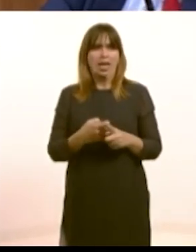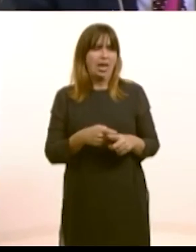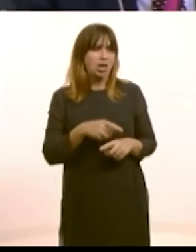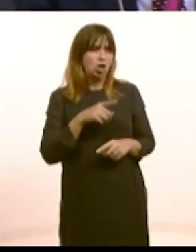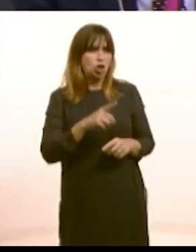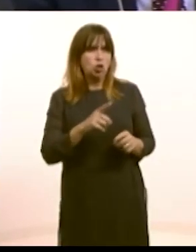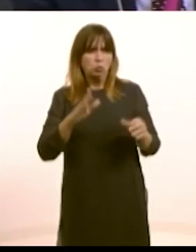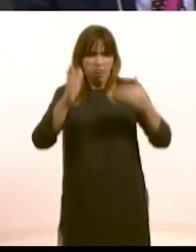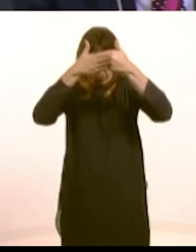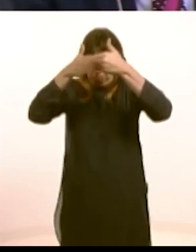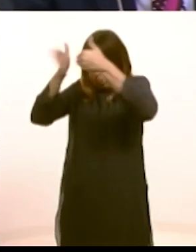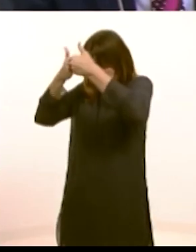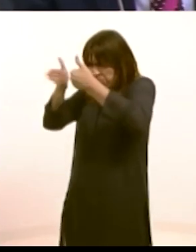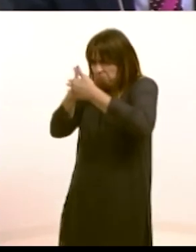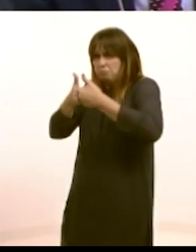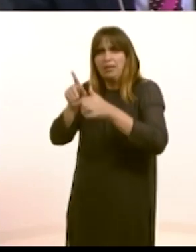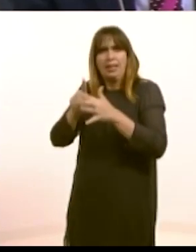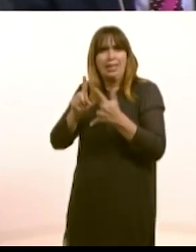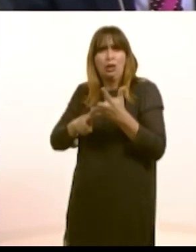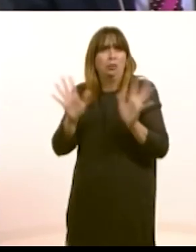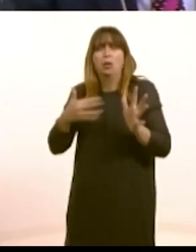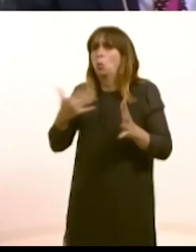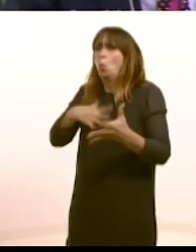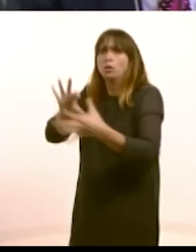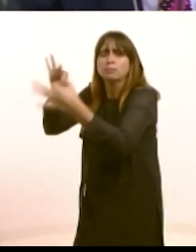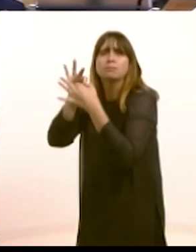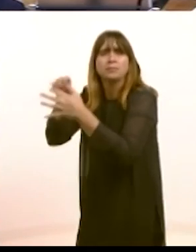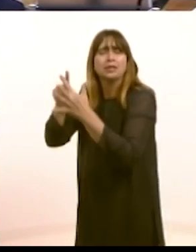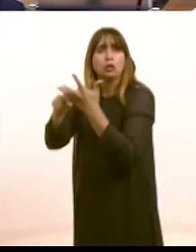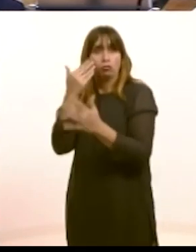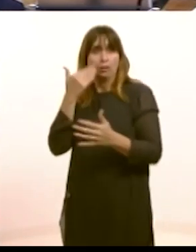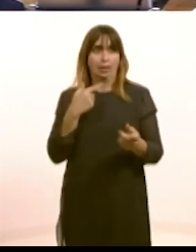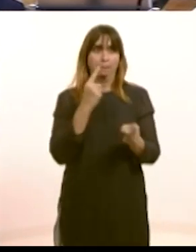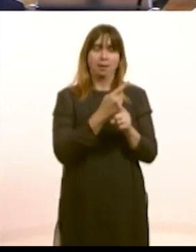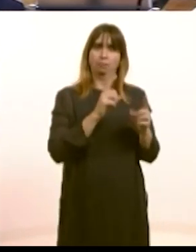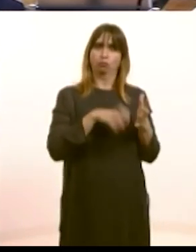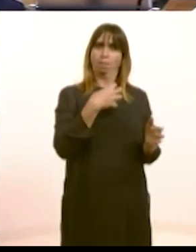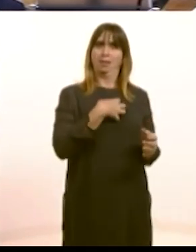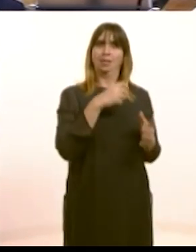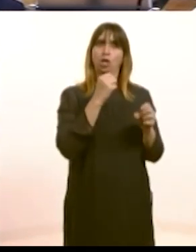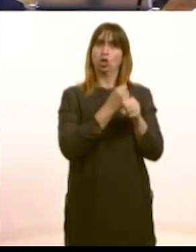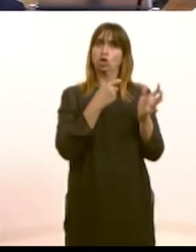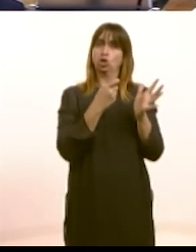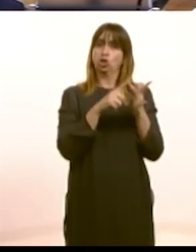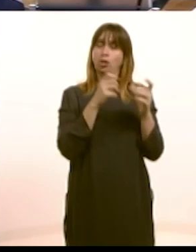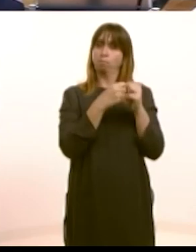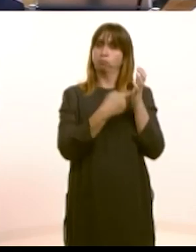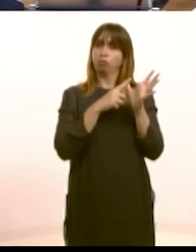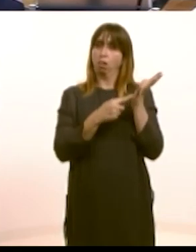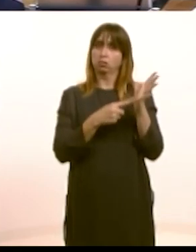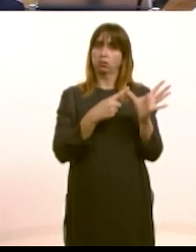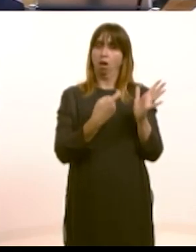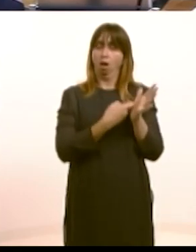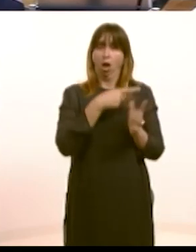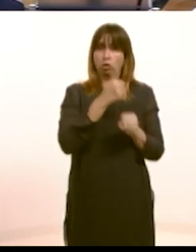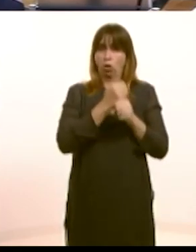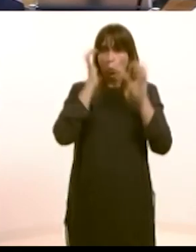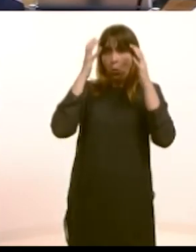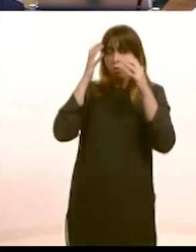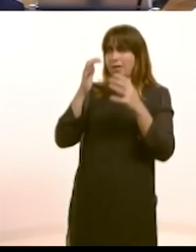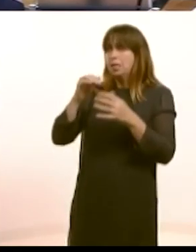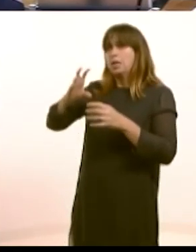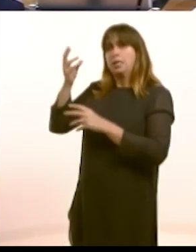engage with the EU. There are issues. I met with the Chief Minister of Gibraltar 2 days ago. The worry that Gibraltar has is that Spain will veto